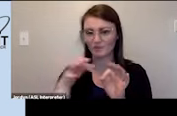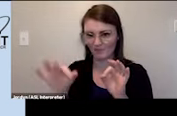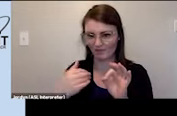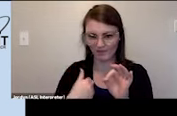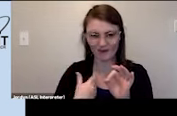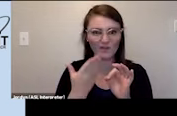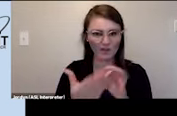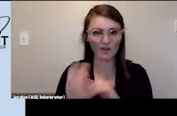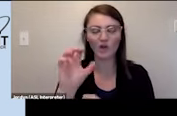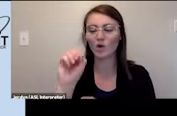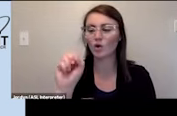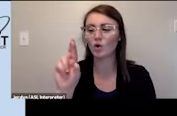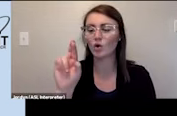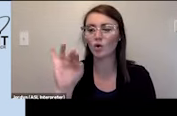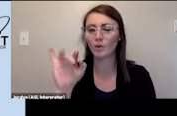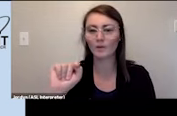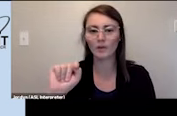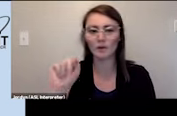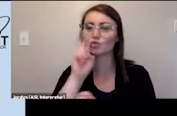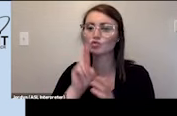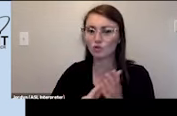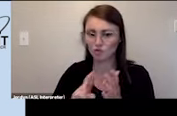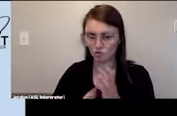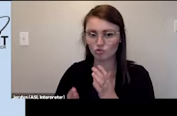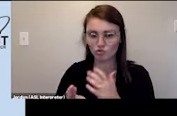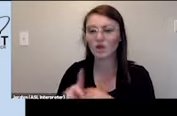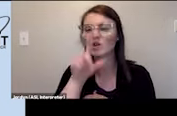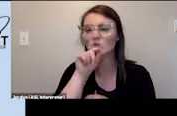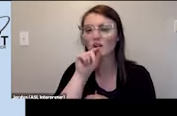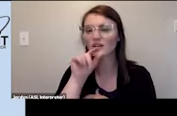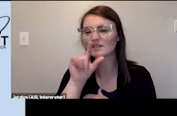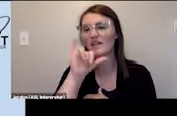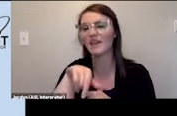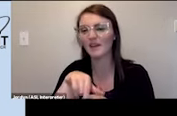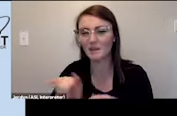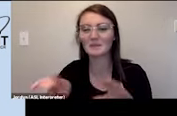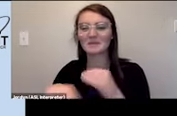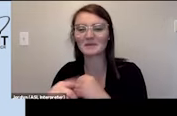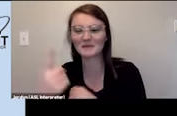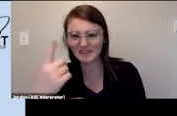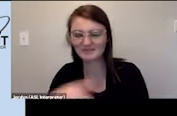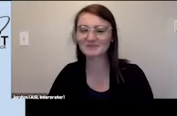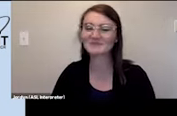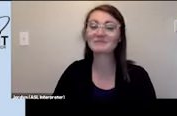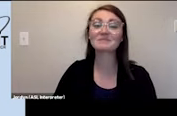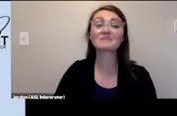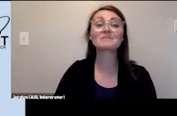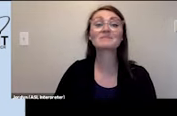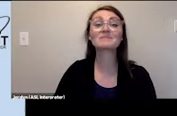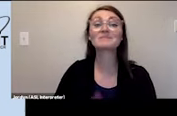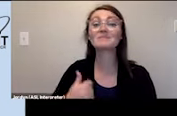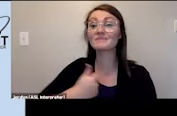Orbit Research, and Twitter is Orbit Research 1. I promise to give a description of myself. I'm wearing a